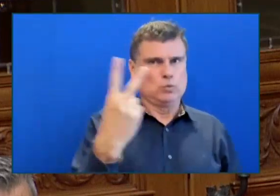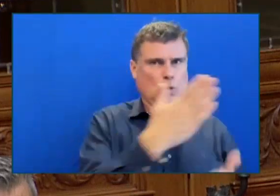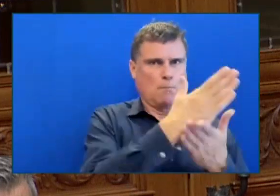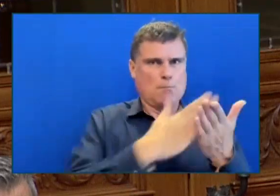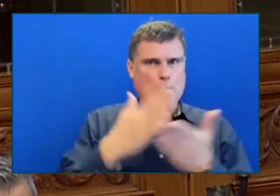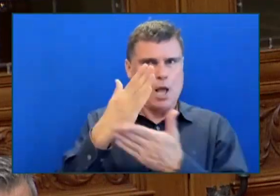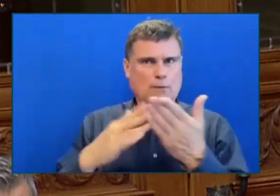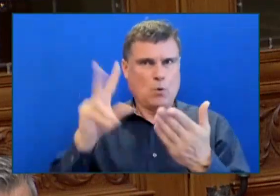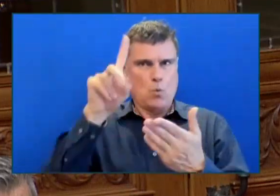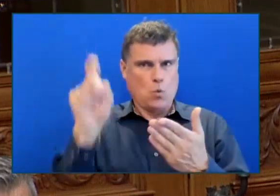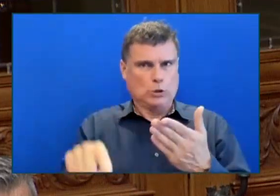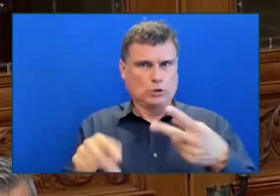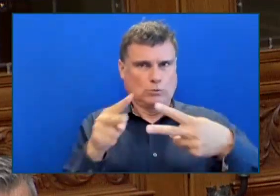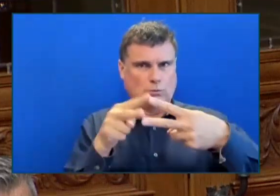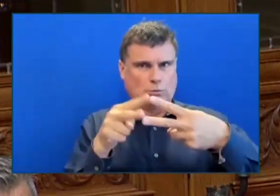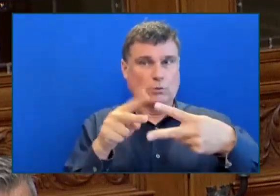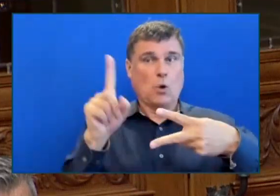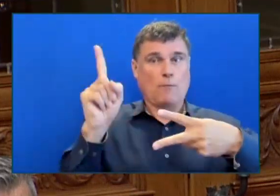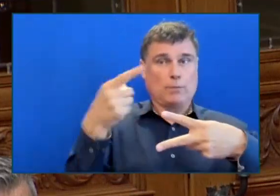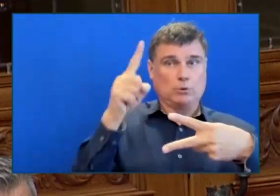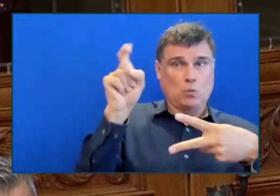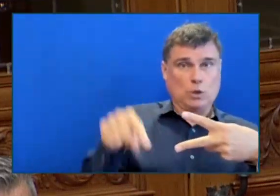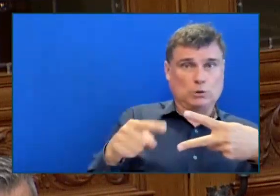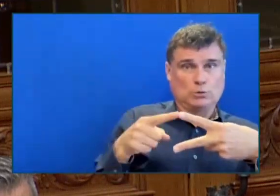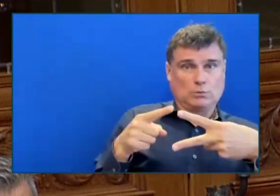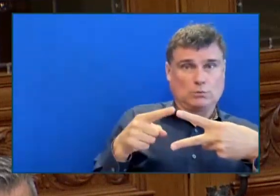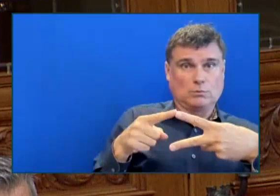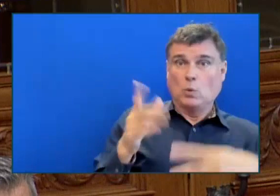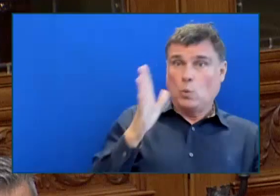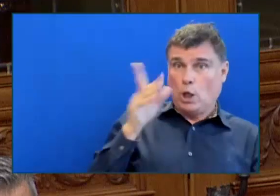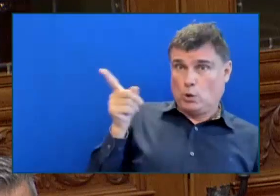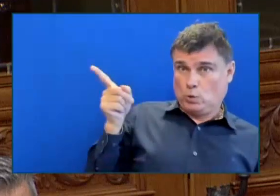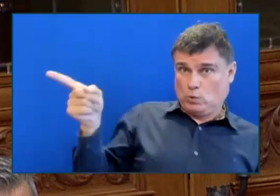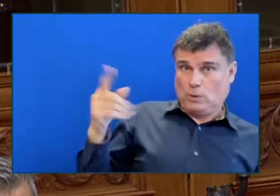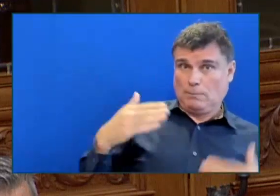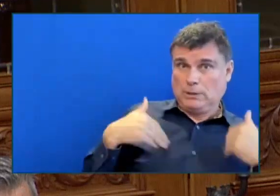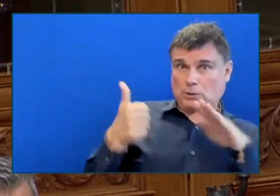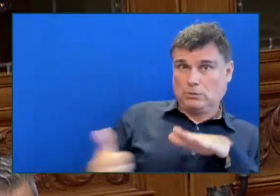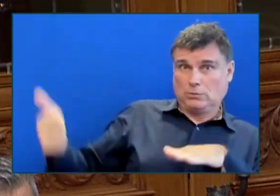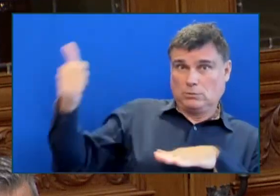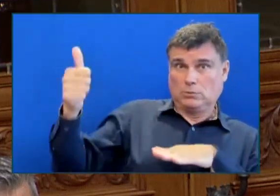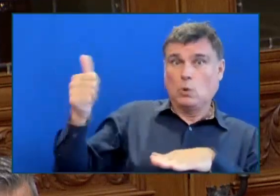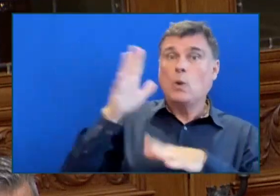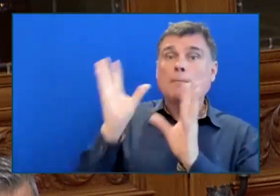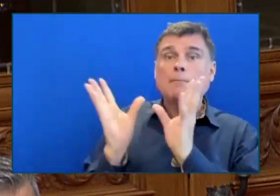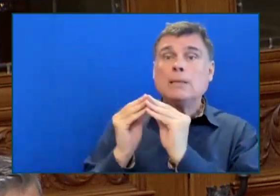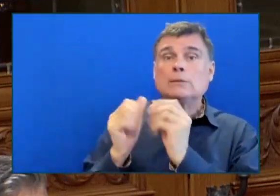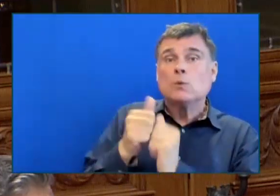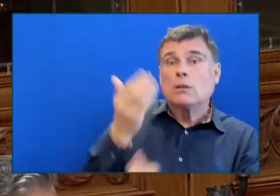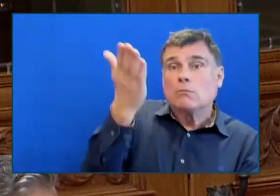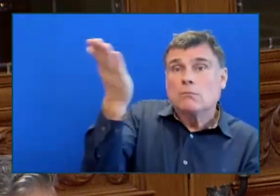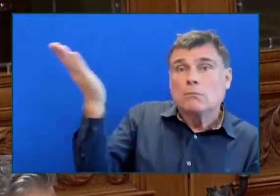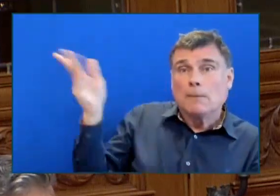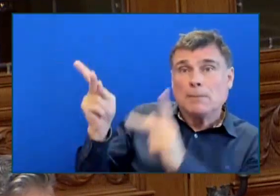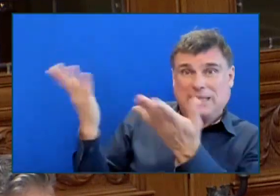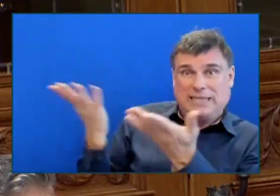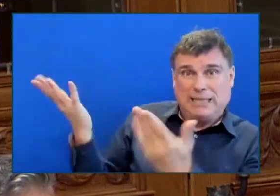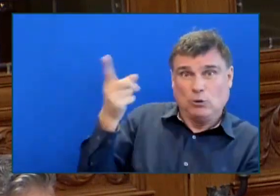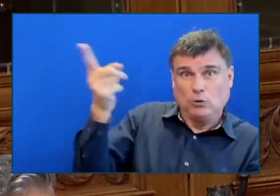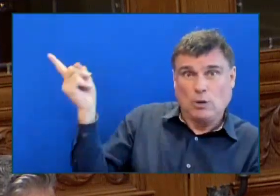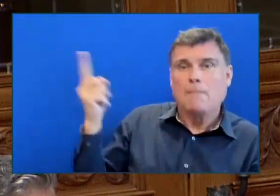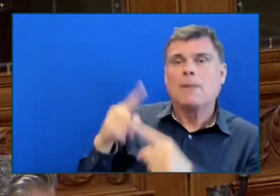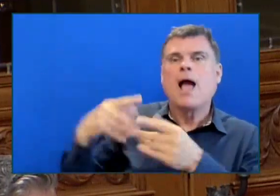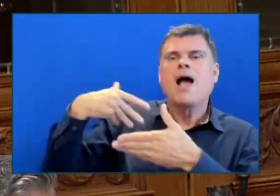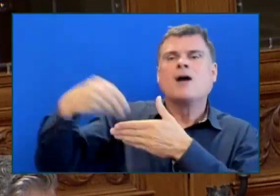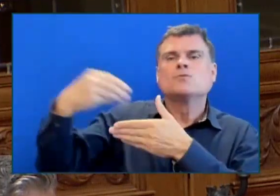Minister to meet with these healthcare professionals that are here and the ones that are outside to be able to answer questions that they have around